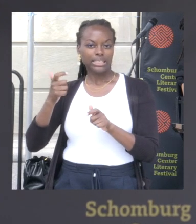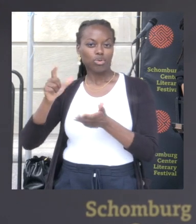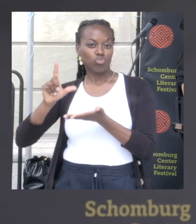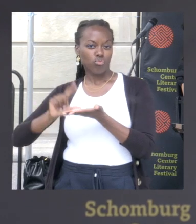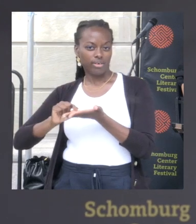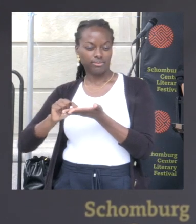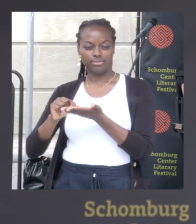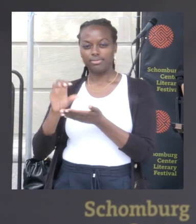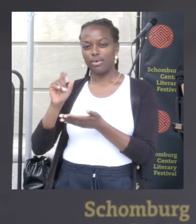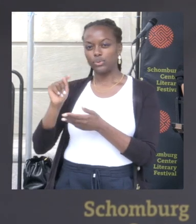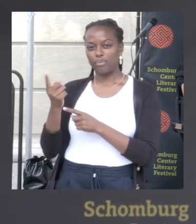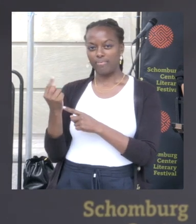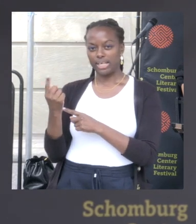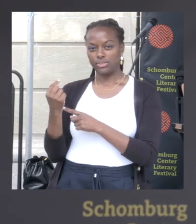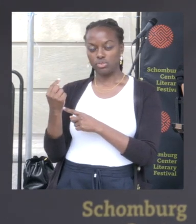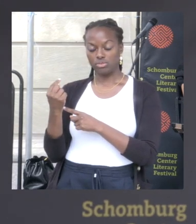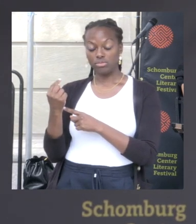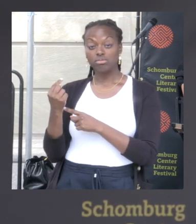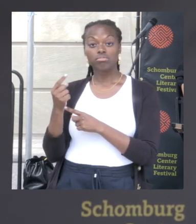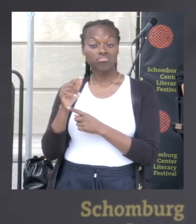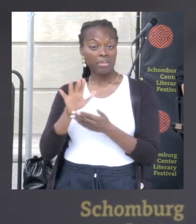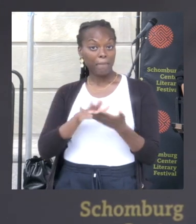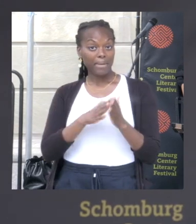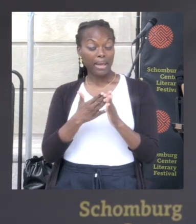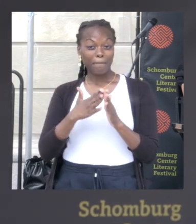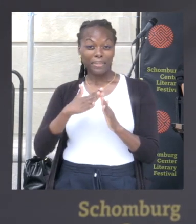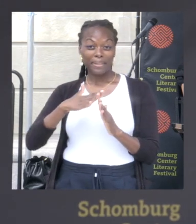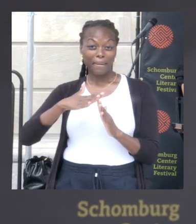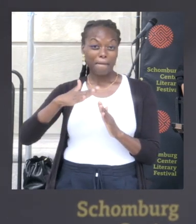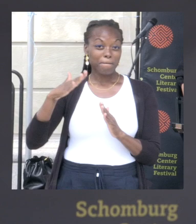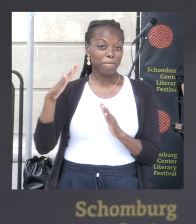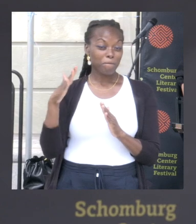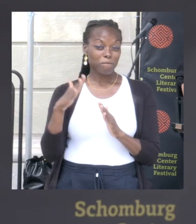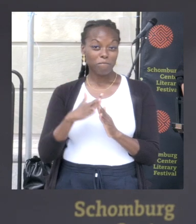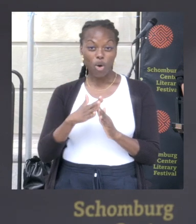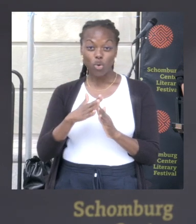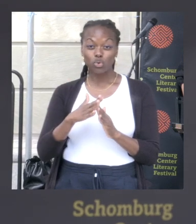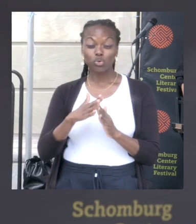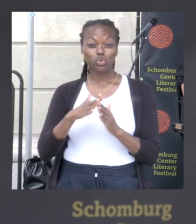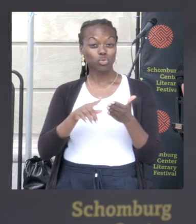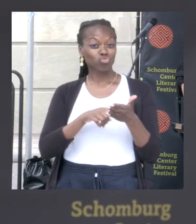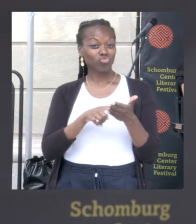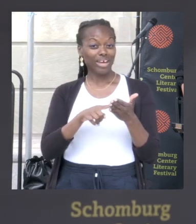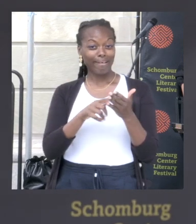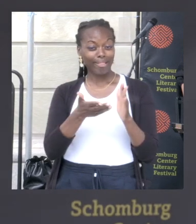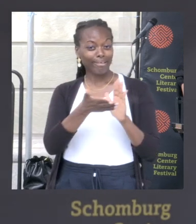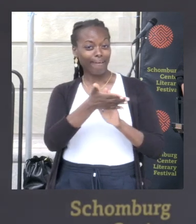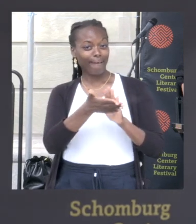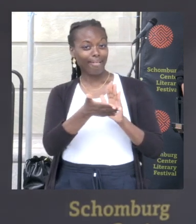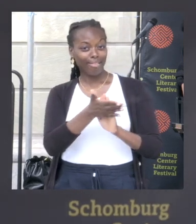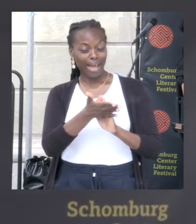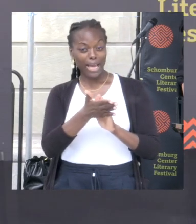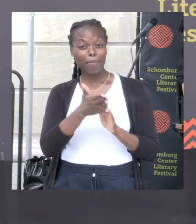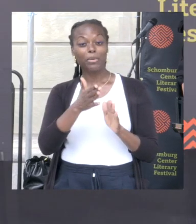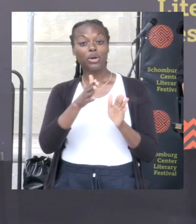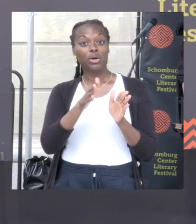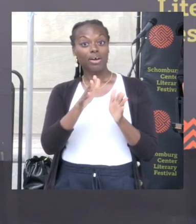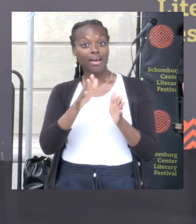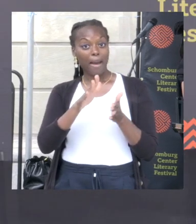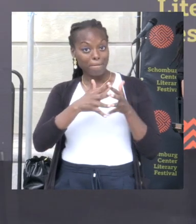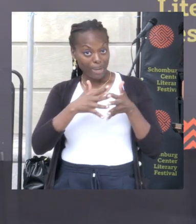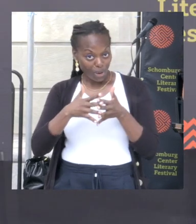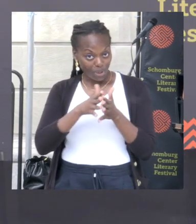acclaimed American cookbook published. So thank you all for joining us. I will turn it over to Bryant and Summer.